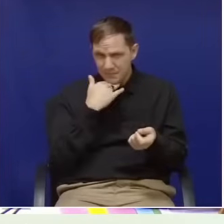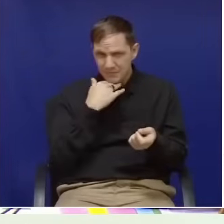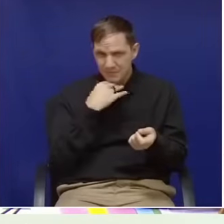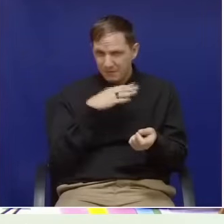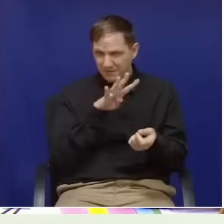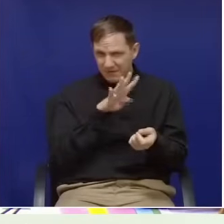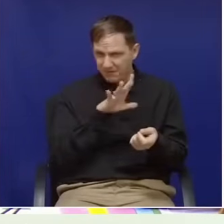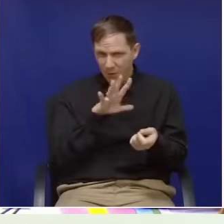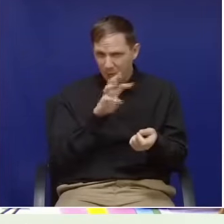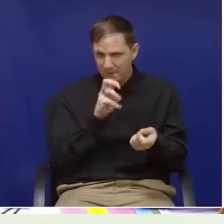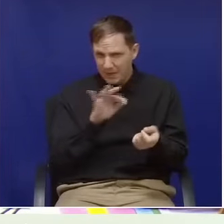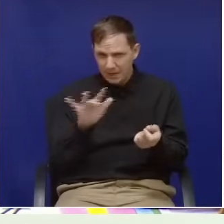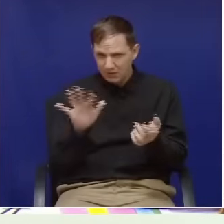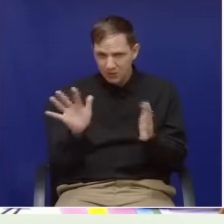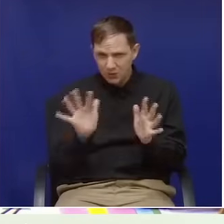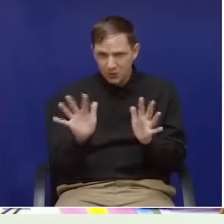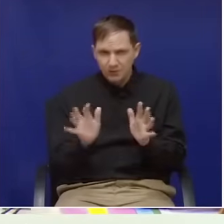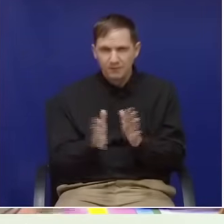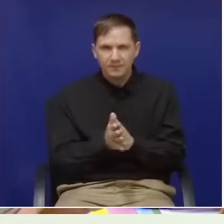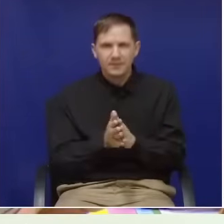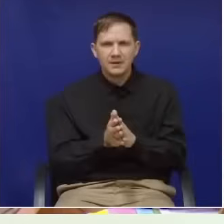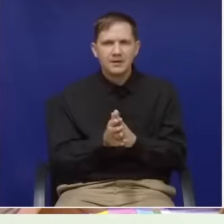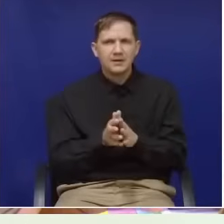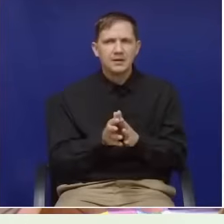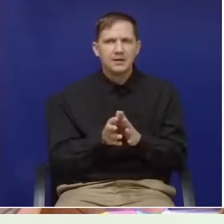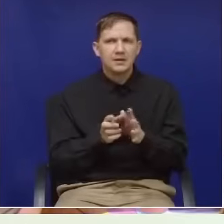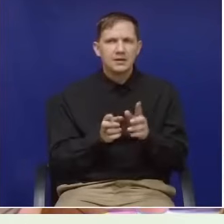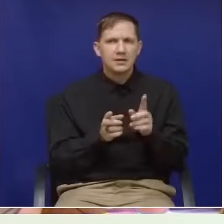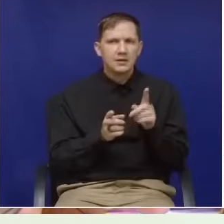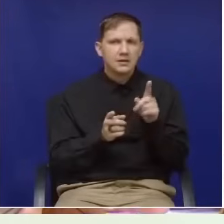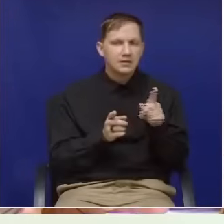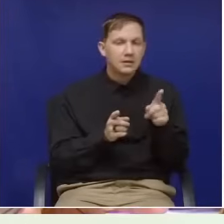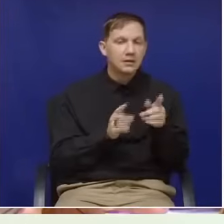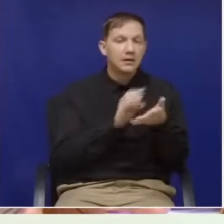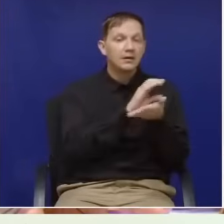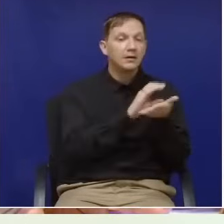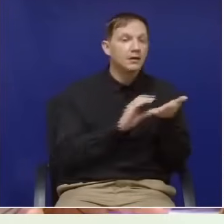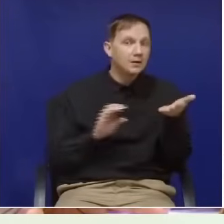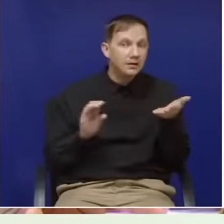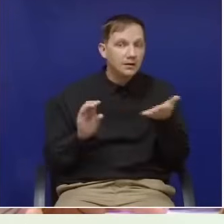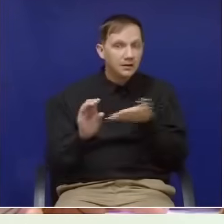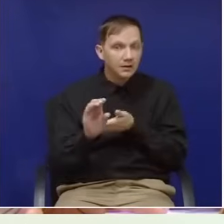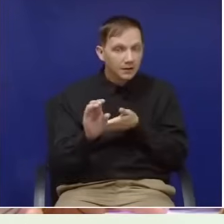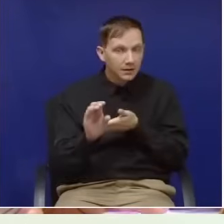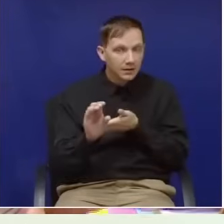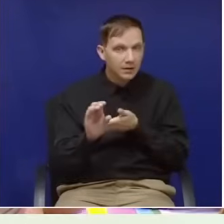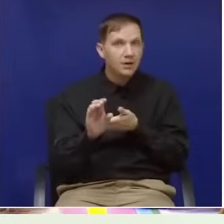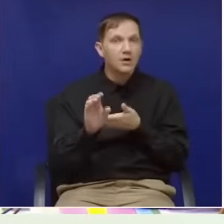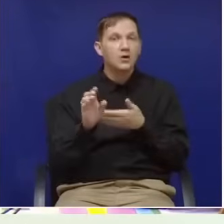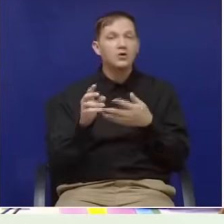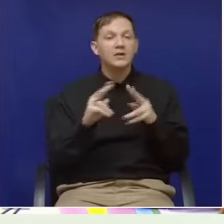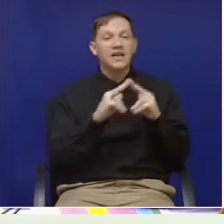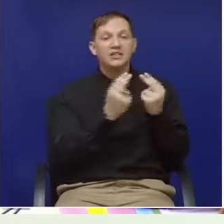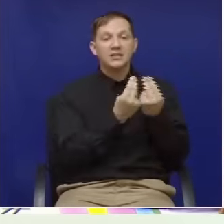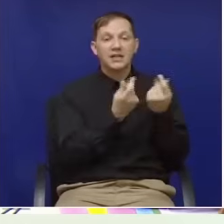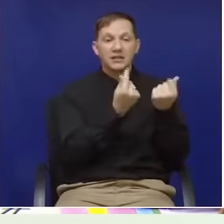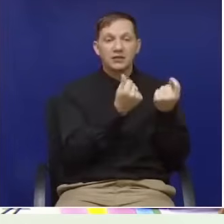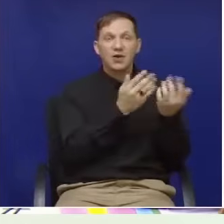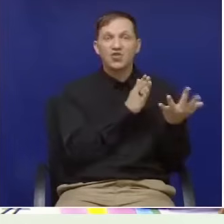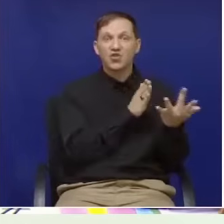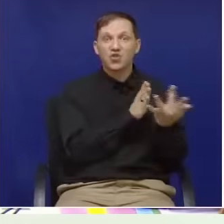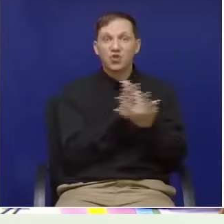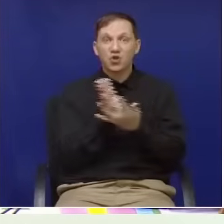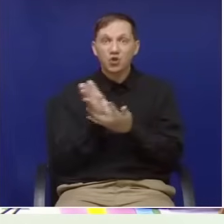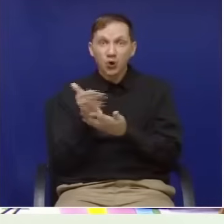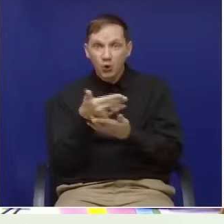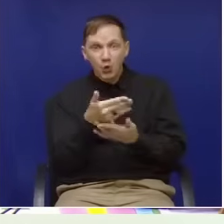a shortfall that is appropriated by National Treasury through your department. Now, when the